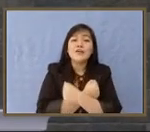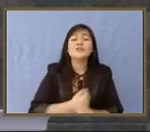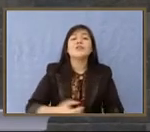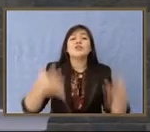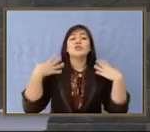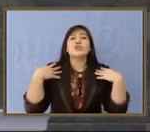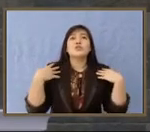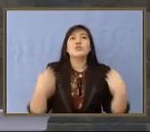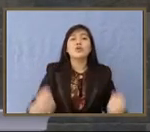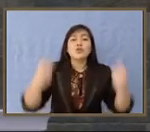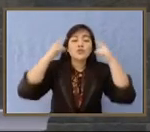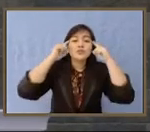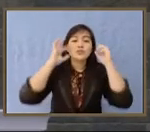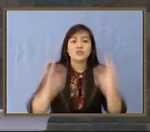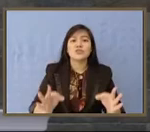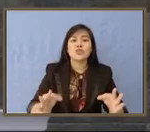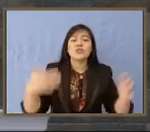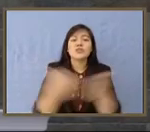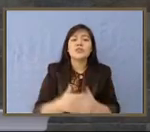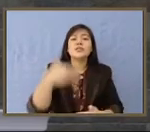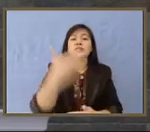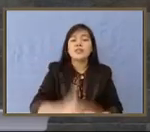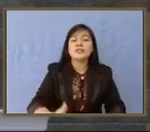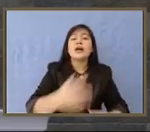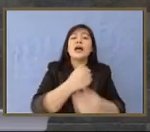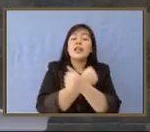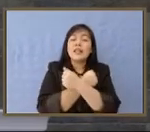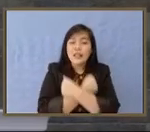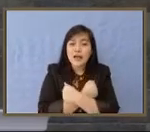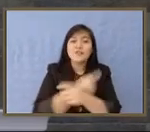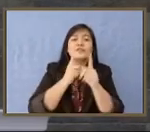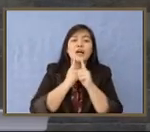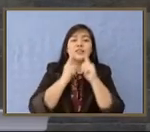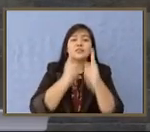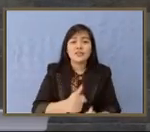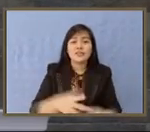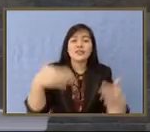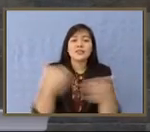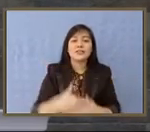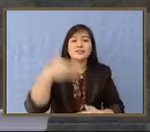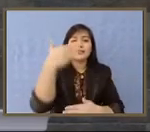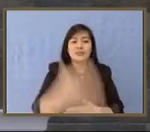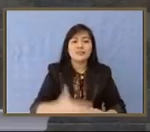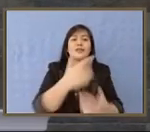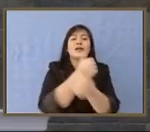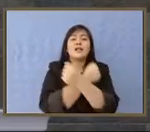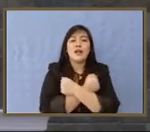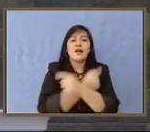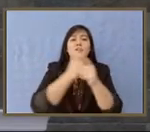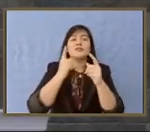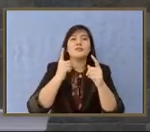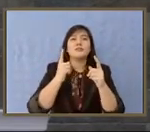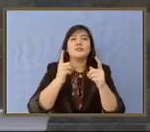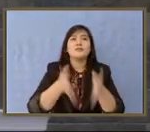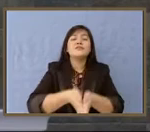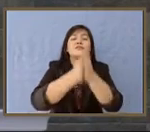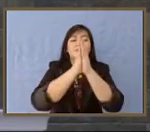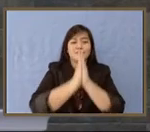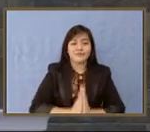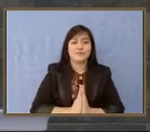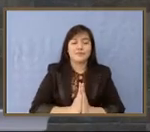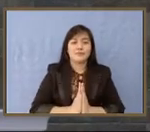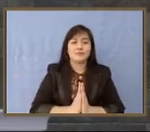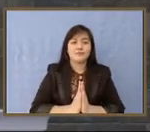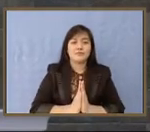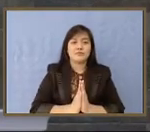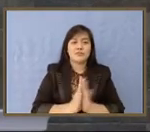three, love's request. Ano naman po yung meron dito sa love's request? It talks about Ruth's tender